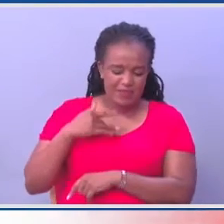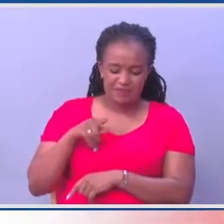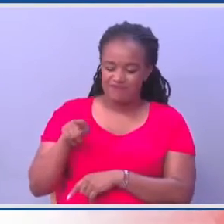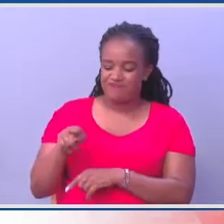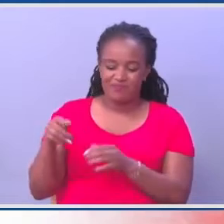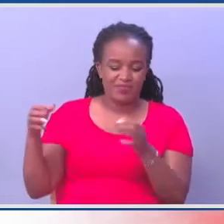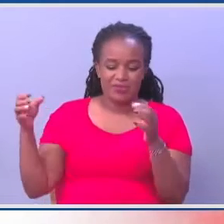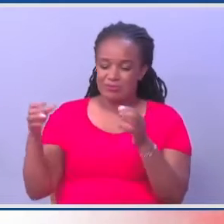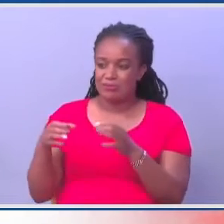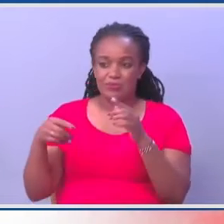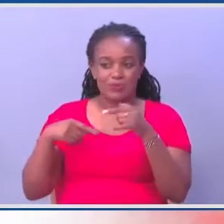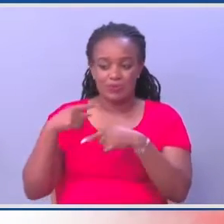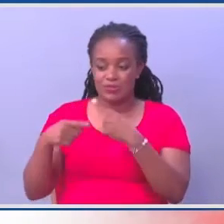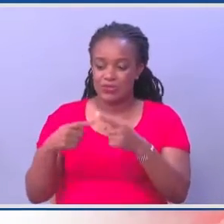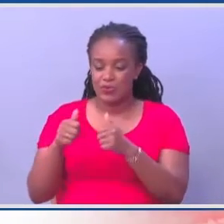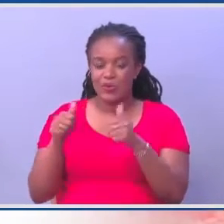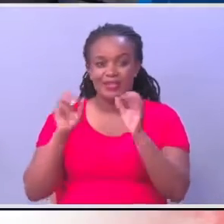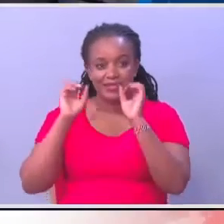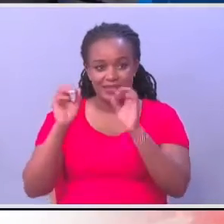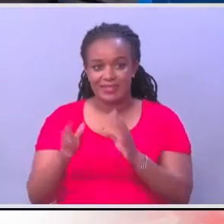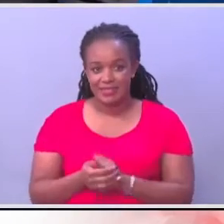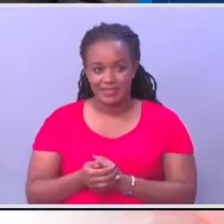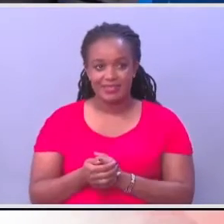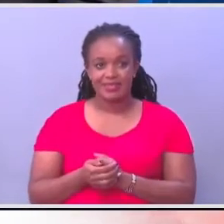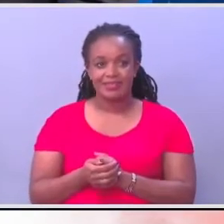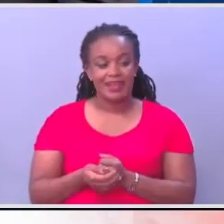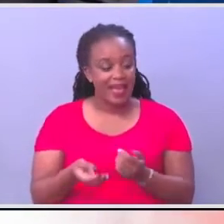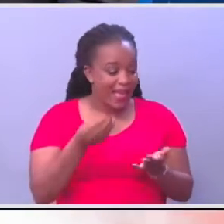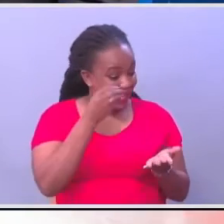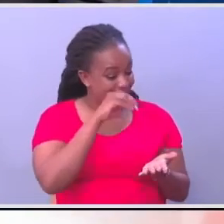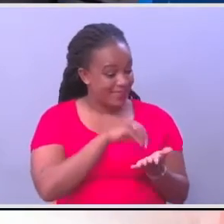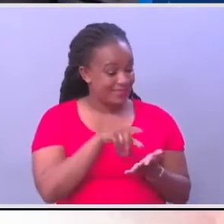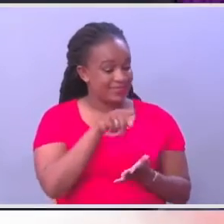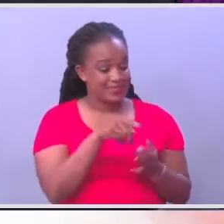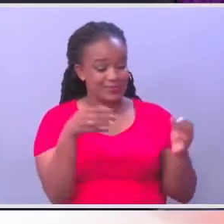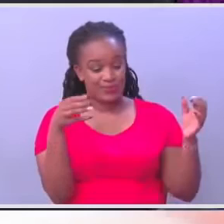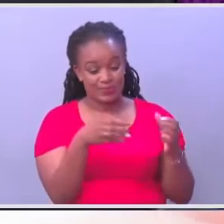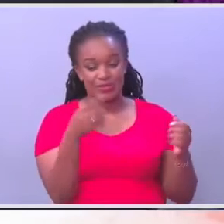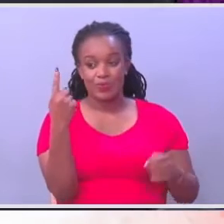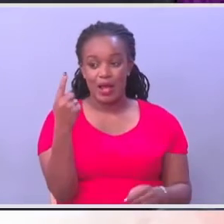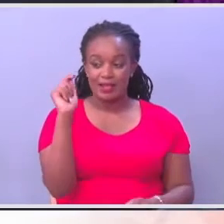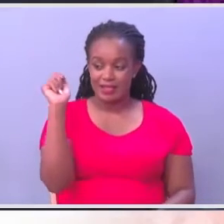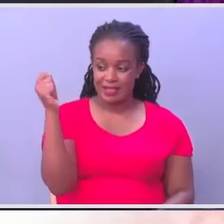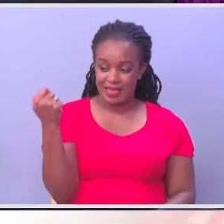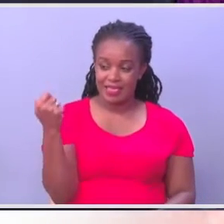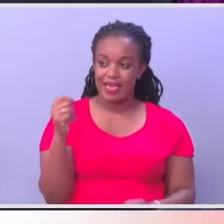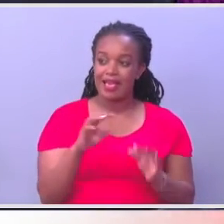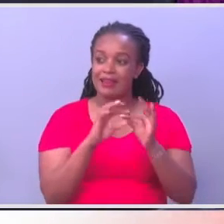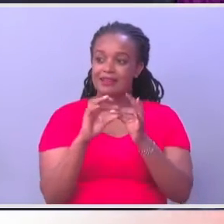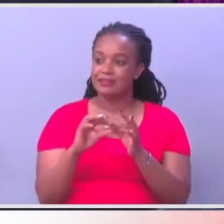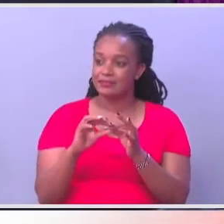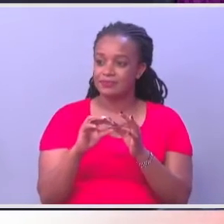going to last. And for the purpose of the record again, that alliance is One Kenya alliance. No, it's Okoa